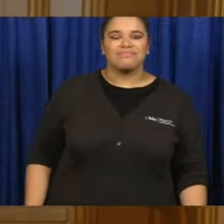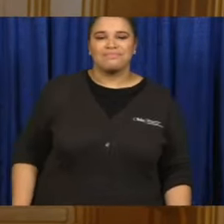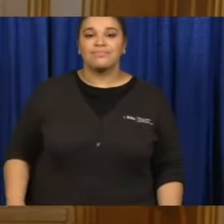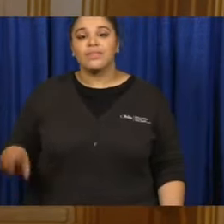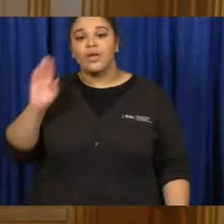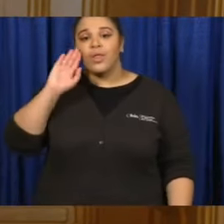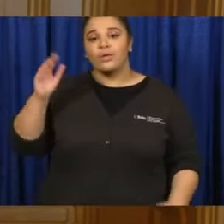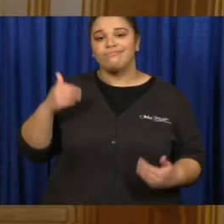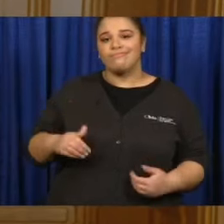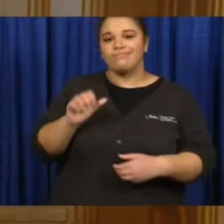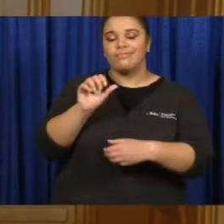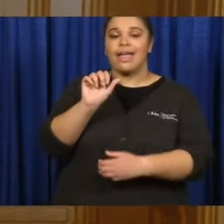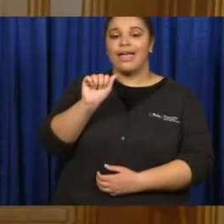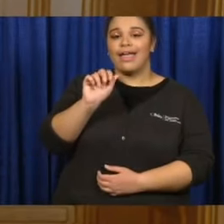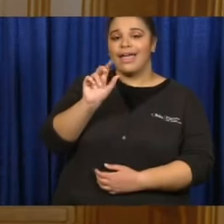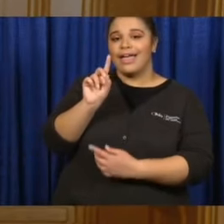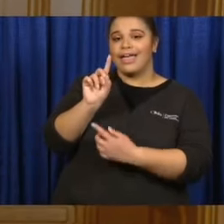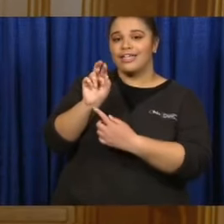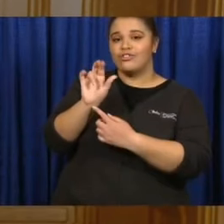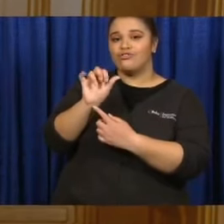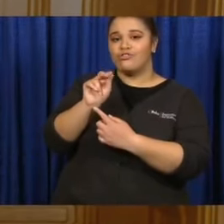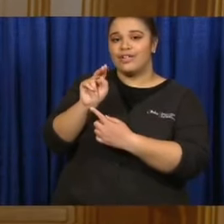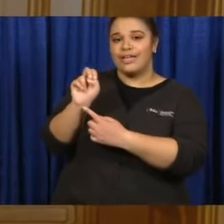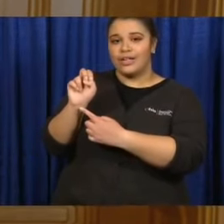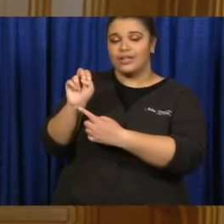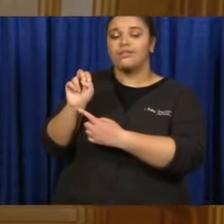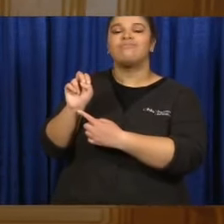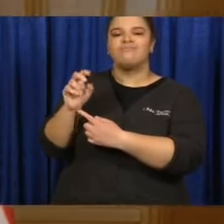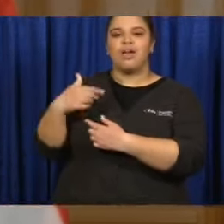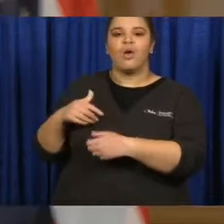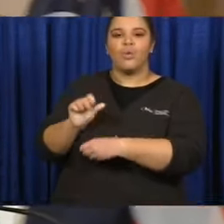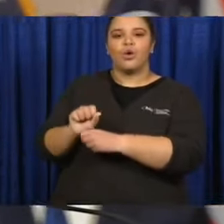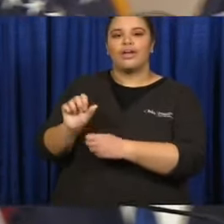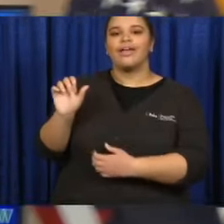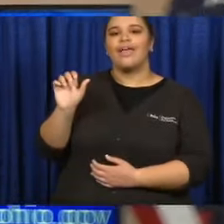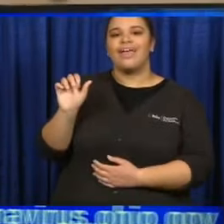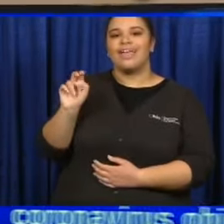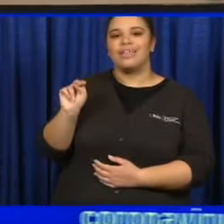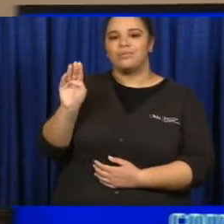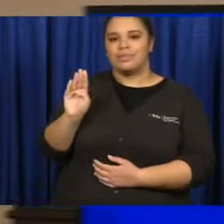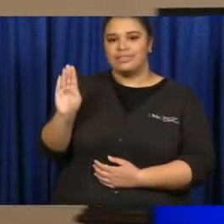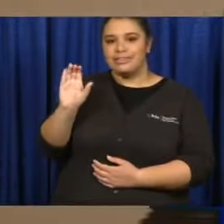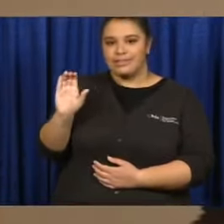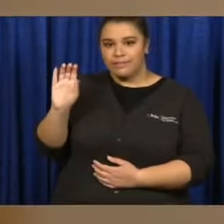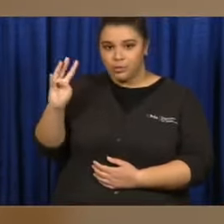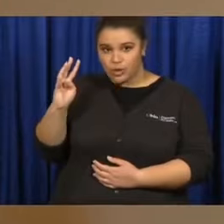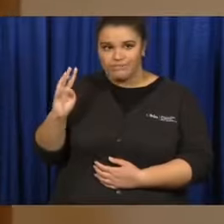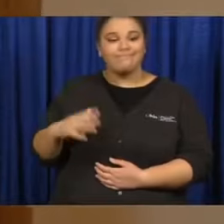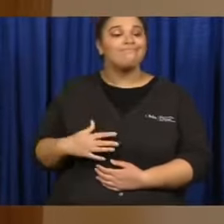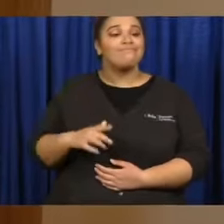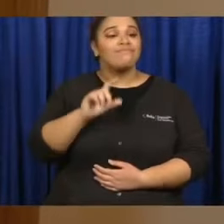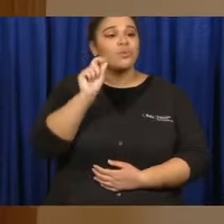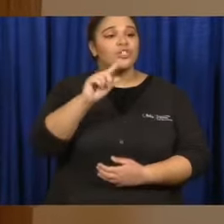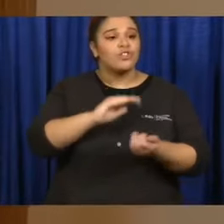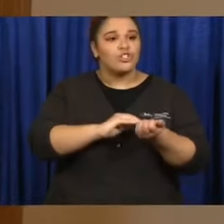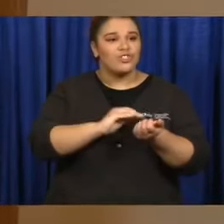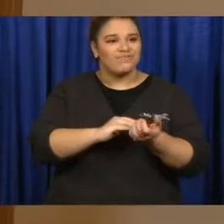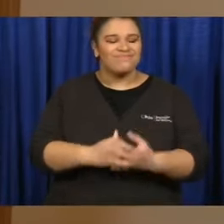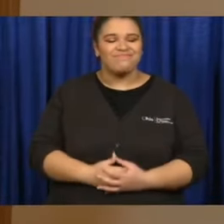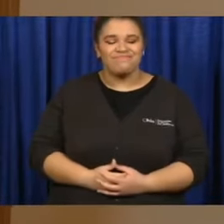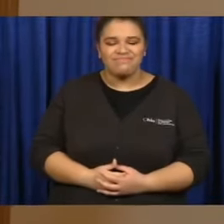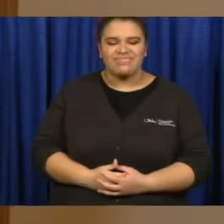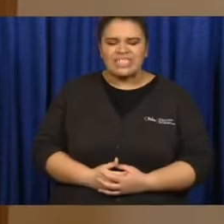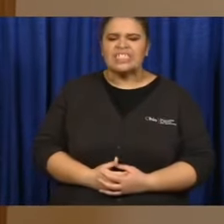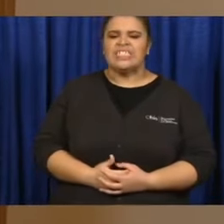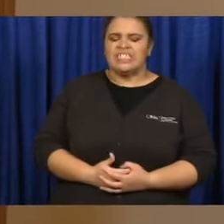Adrienne Robbins, NBC4, and my question's actually for Dr. Acton. Hi, Adrienne. Hi. I know this